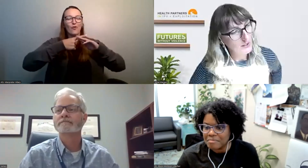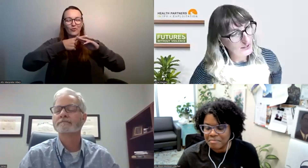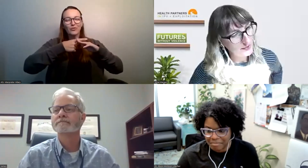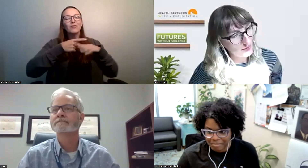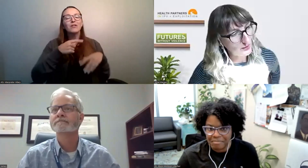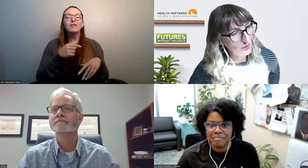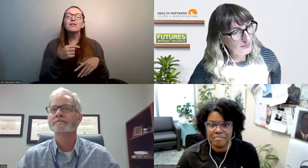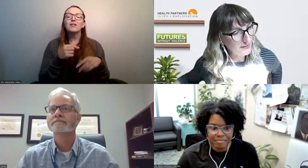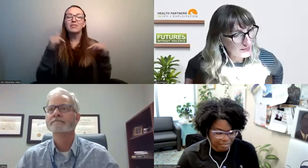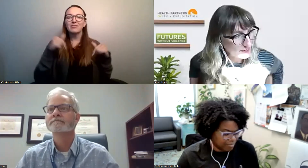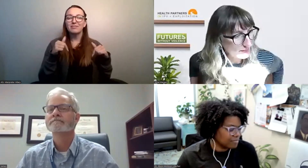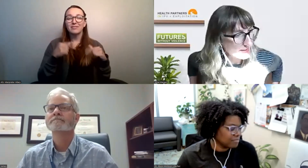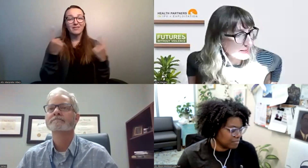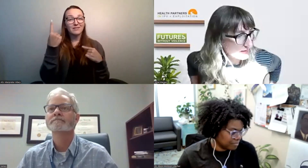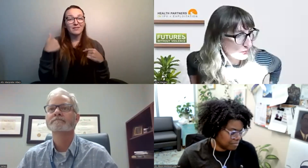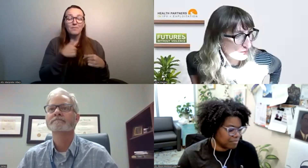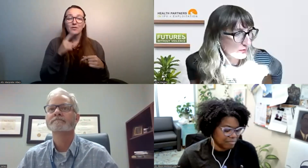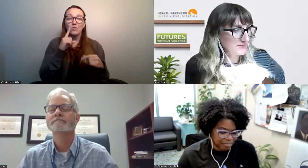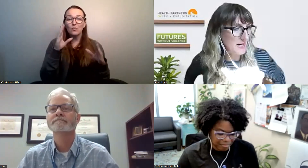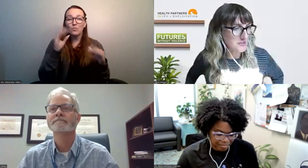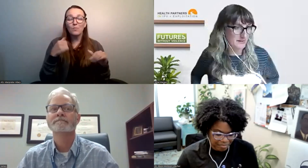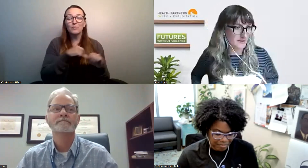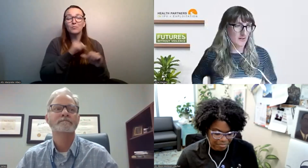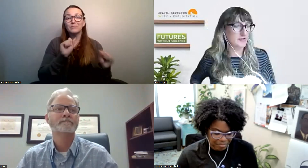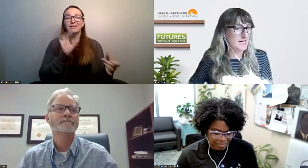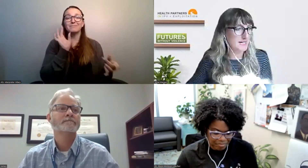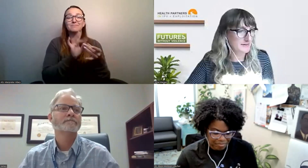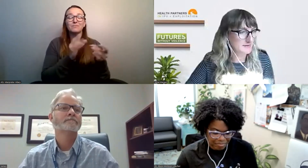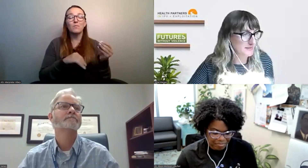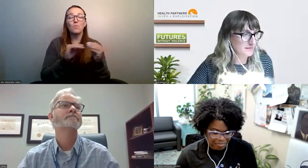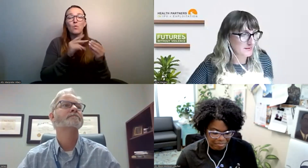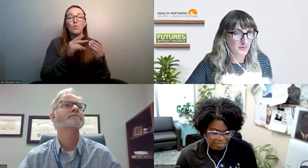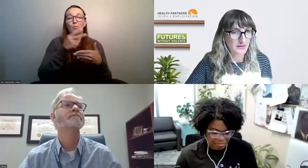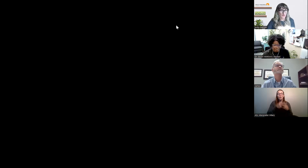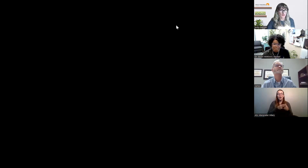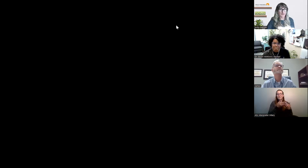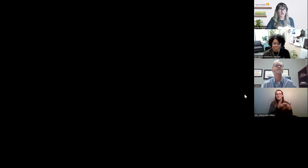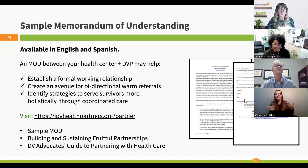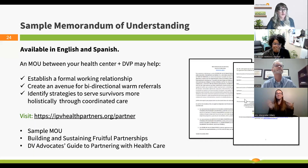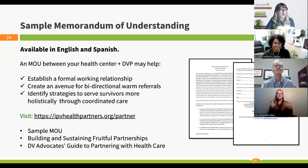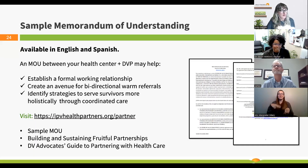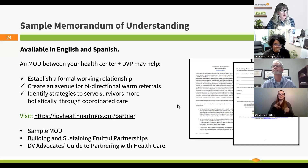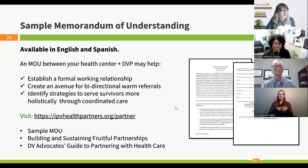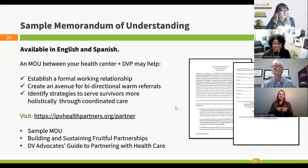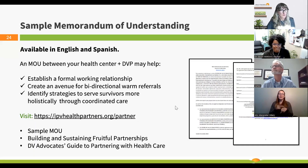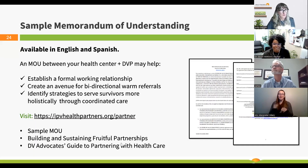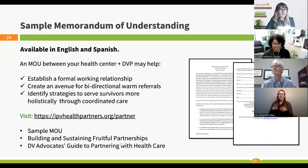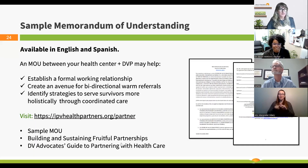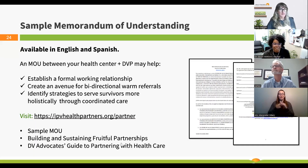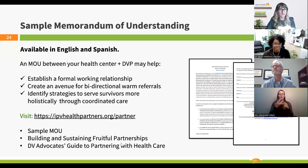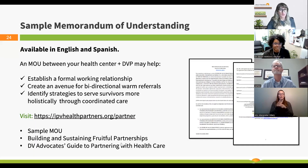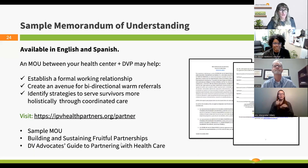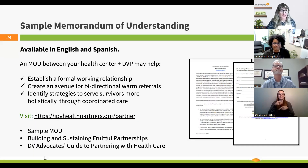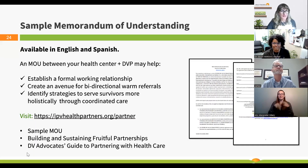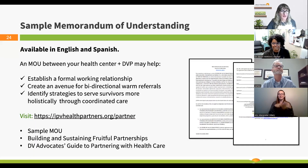something, we're hoping to connect with more programs nationally who are undertaking this kind of collaborative work. So I want to